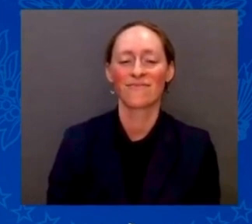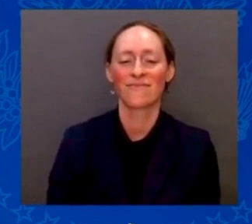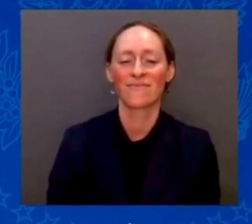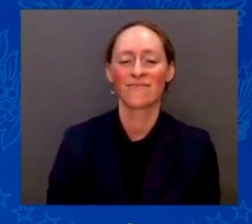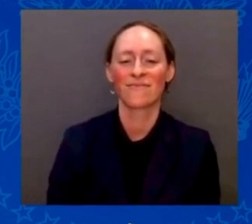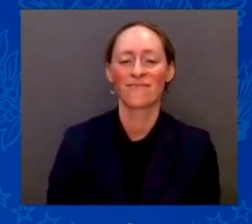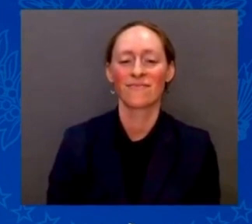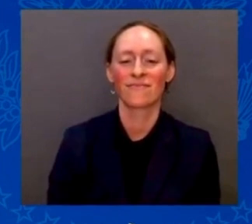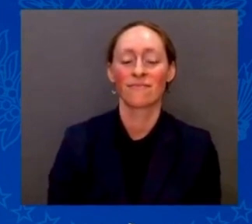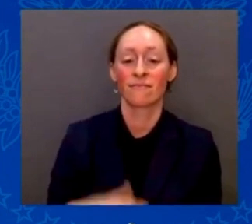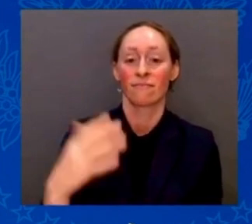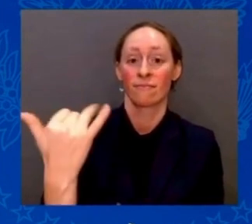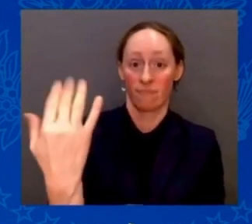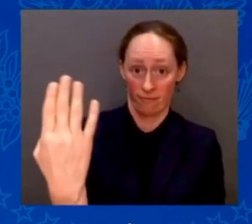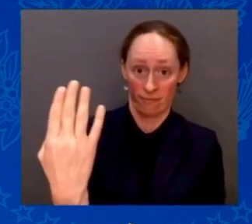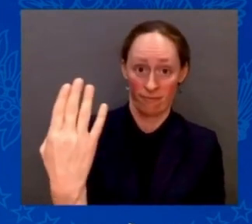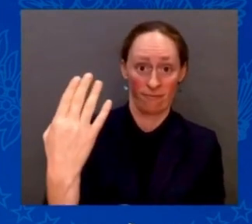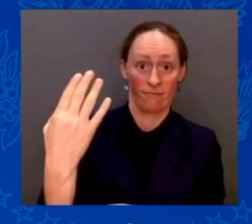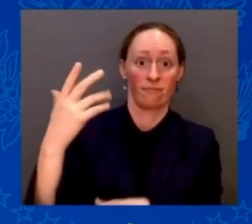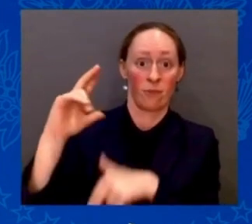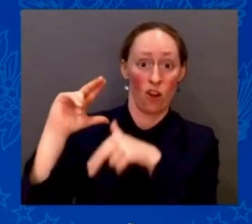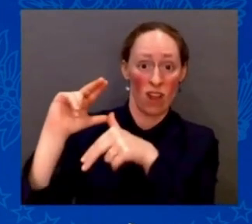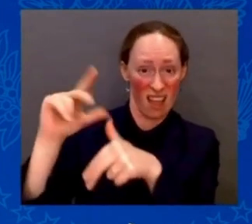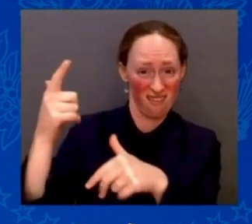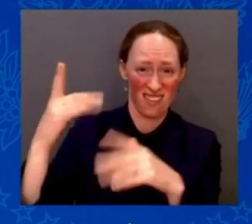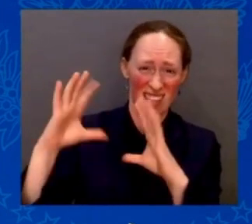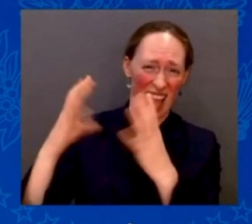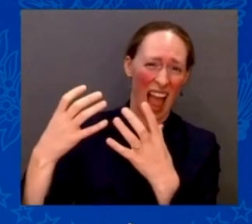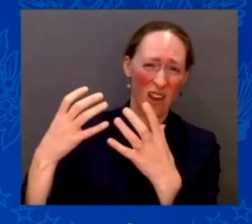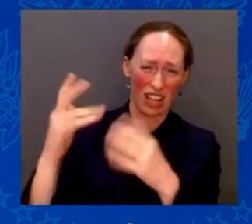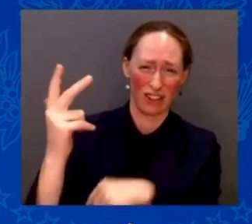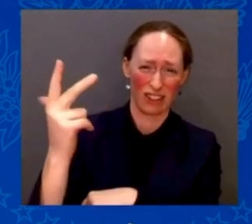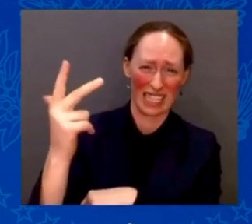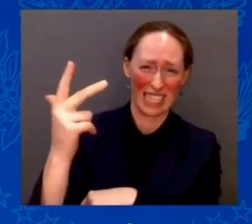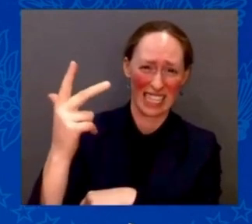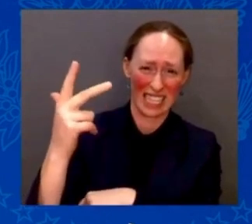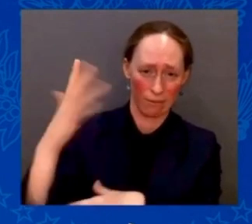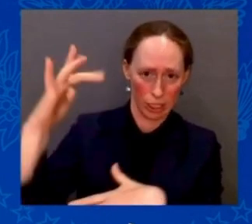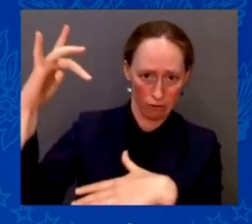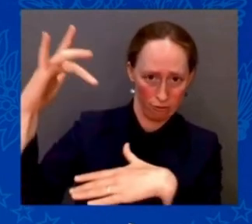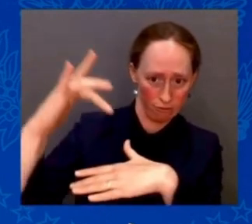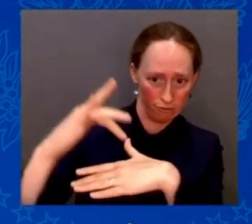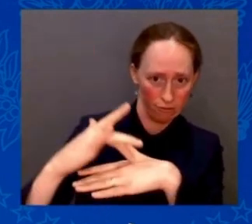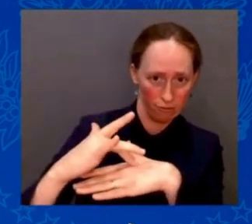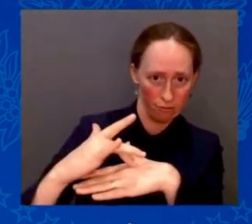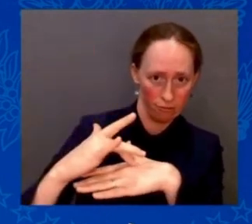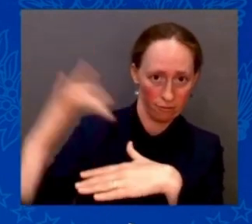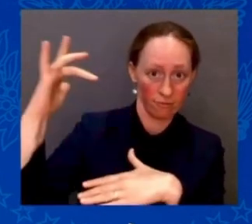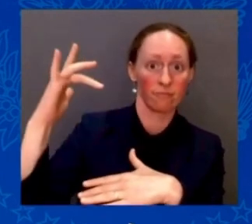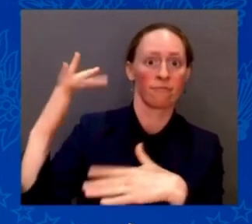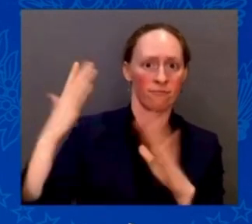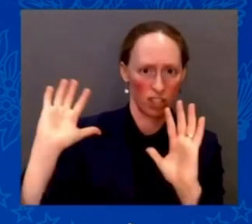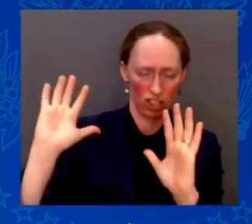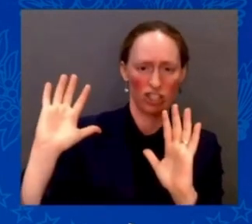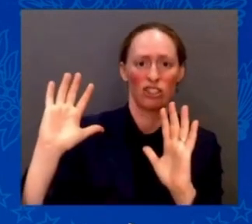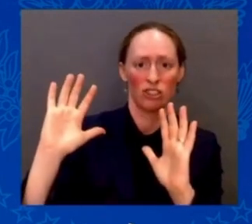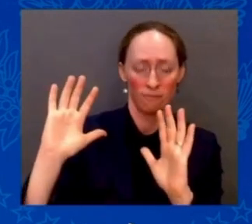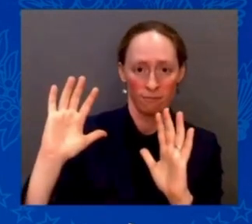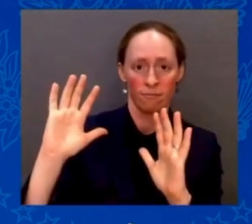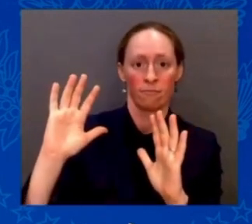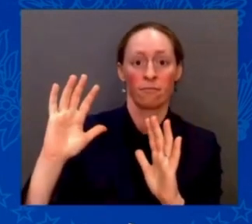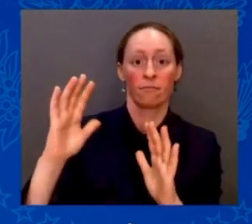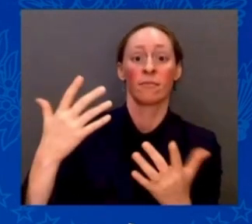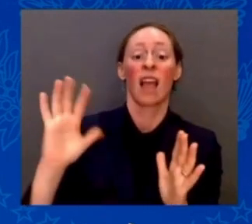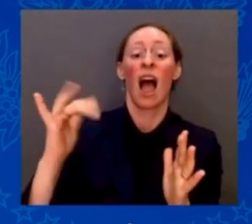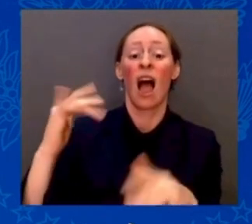over land and is now shifted to Category 1, but it is still very dangerous with winds up to 75 miles an hour.